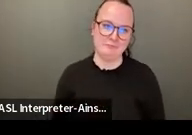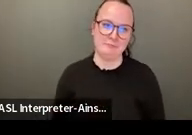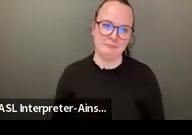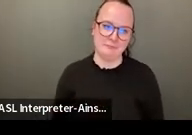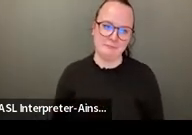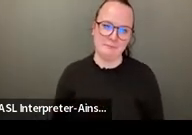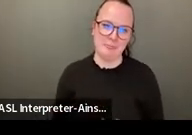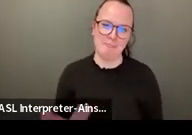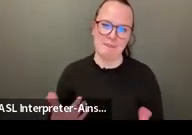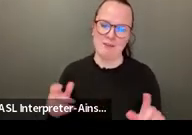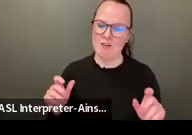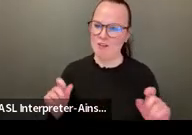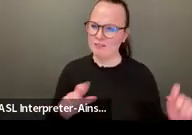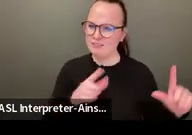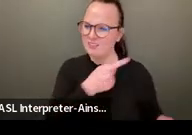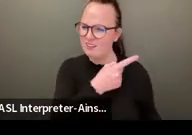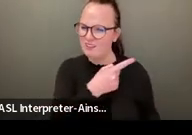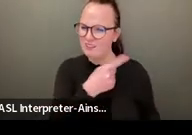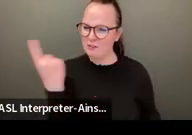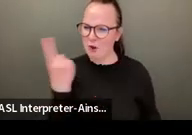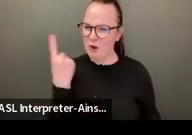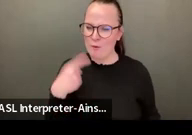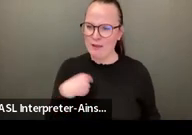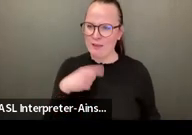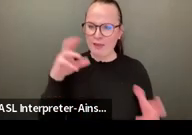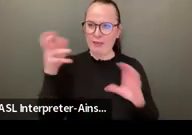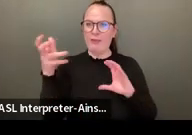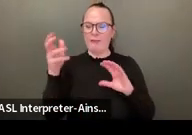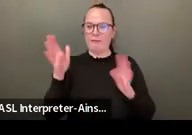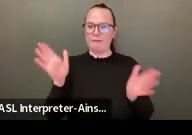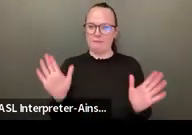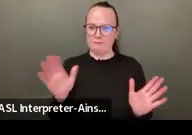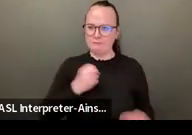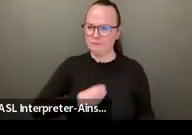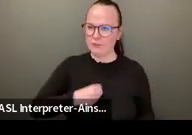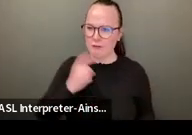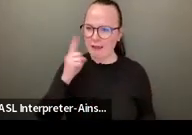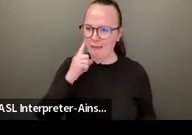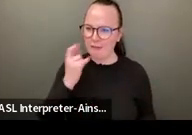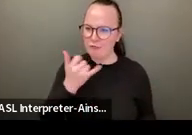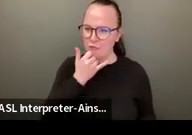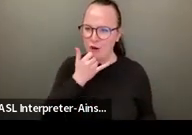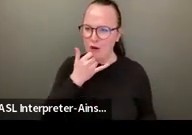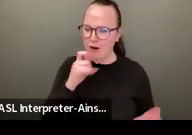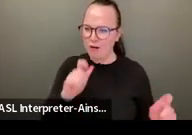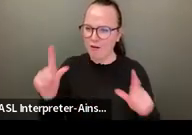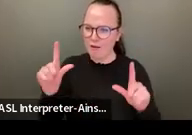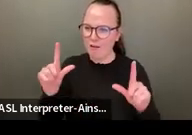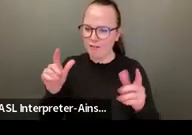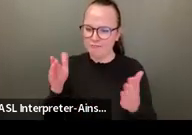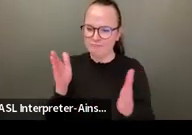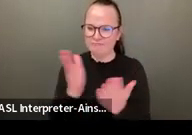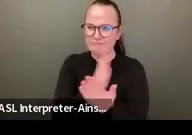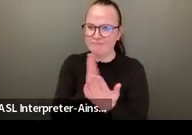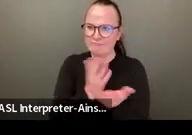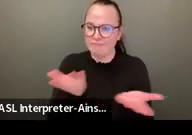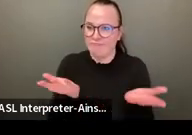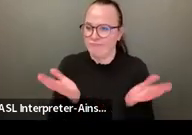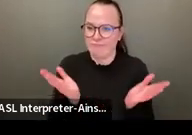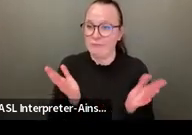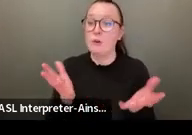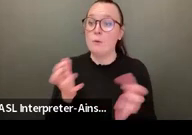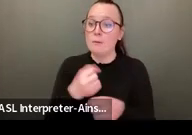This slide always messes me up. I'm sorry. I think it's in the wrong place. So you want to make sure that your